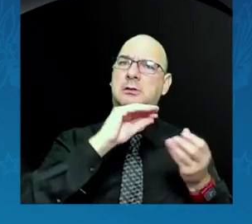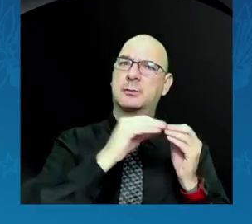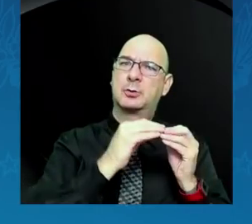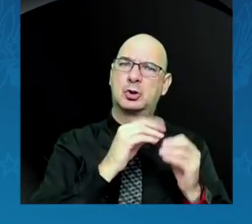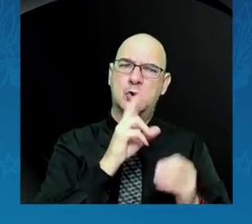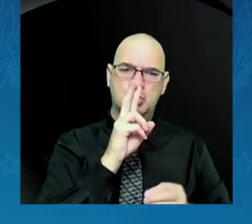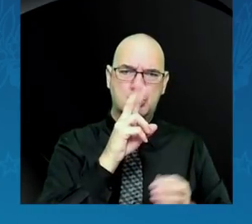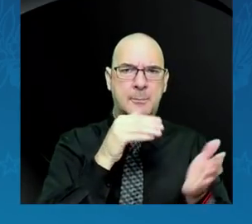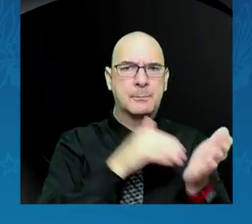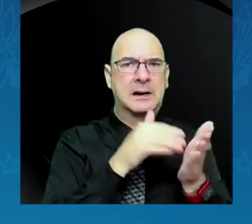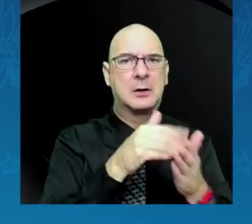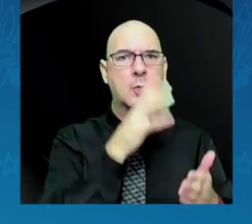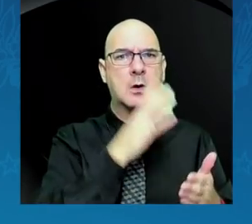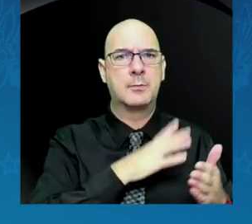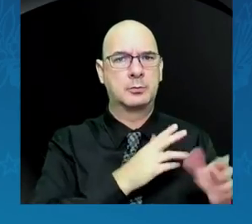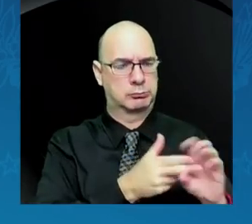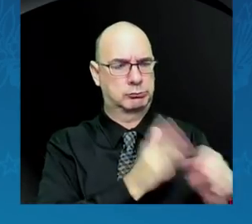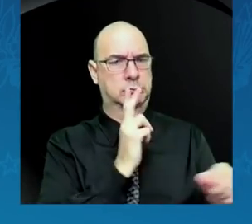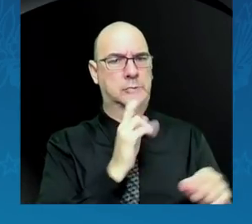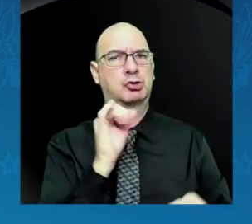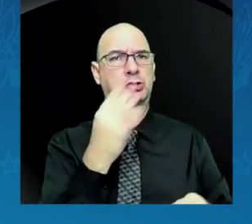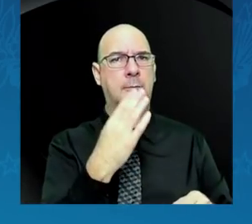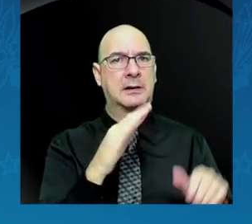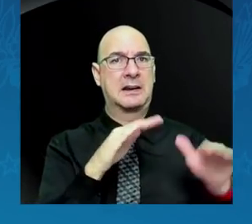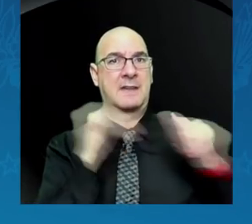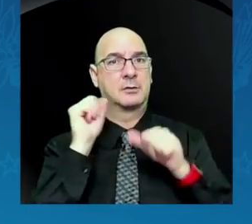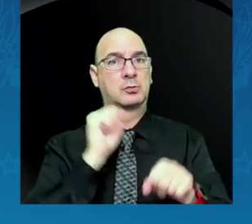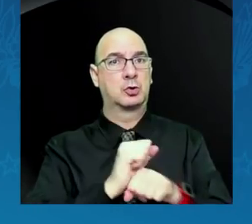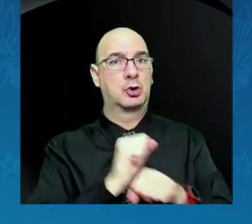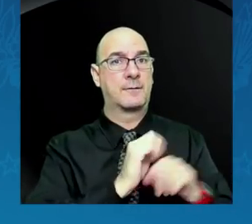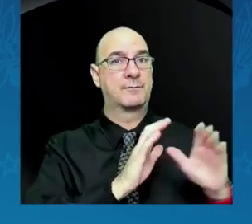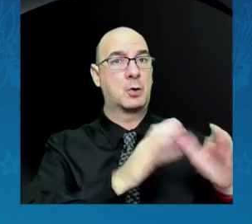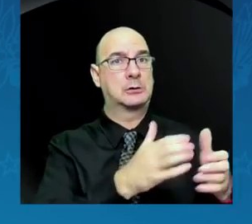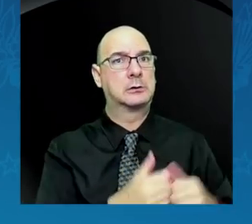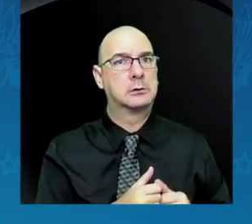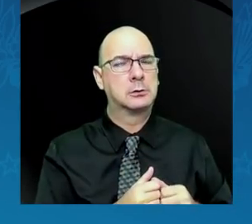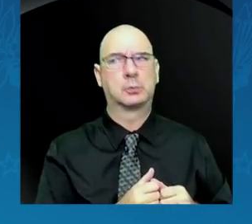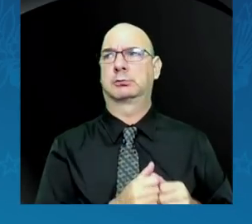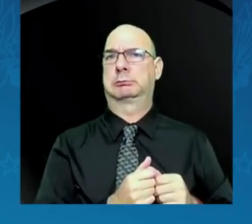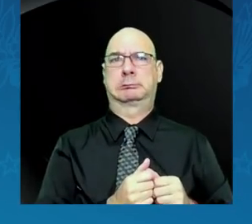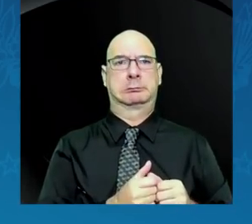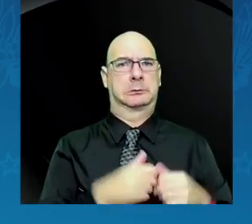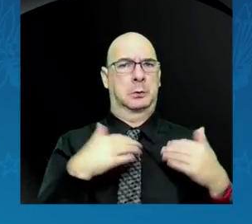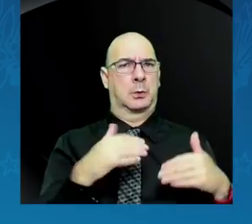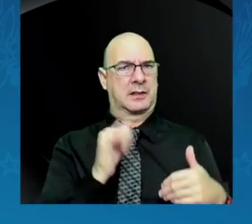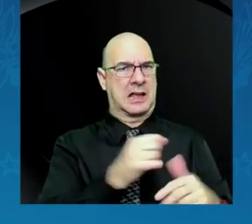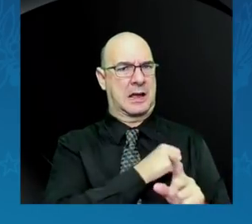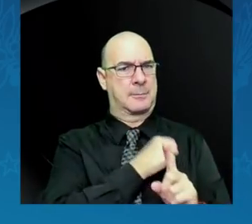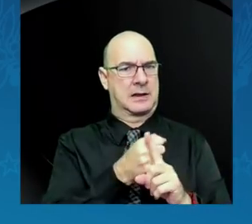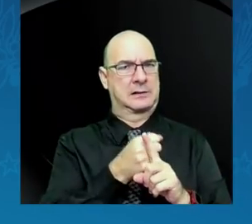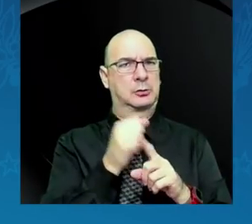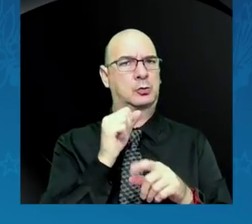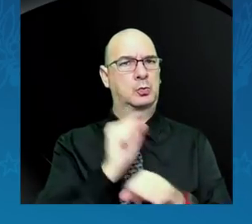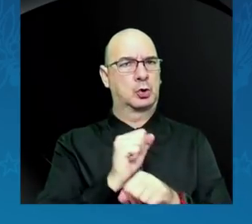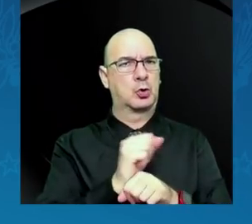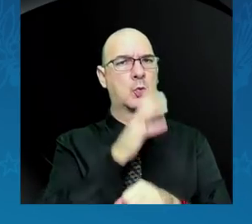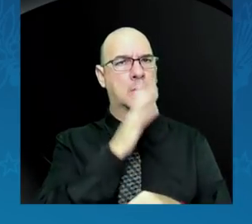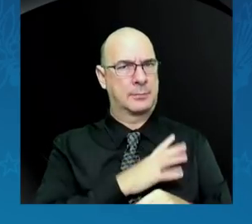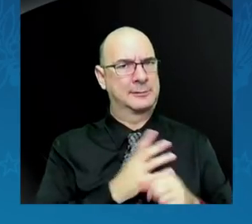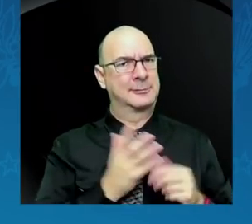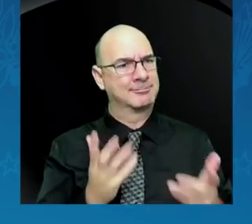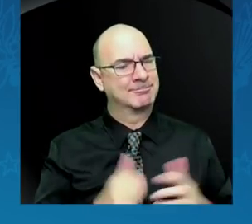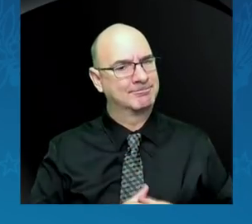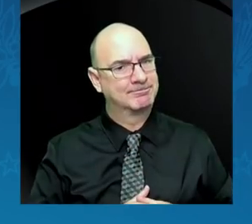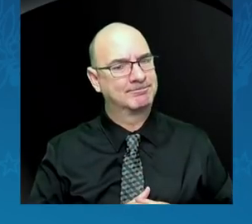And let's be clear about this. An issue that impacts working women not only directly impacts the economy of